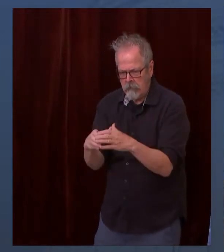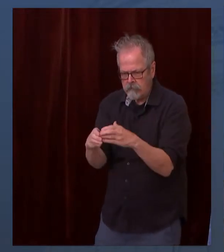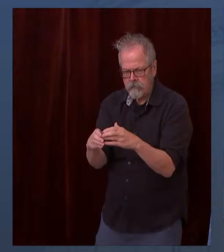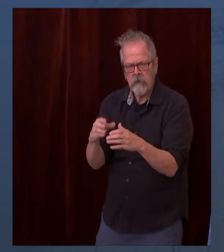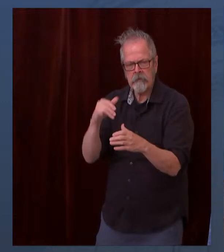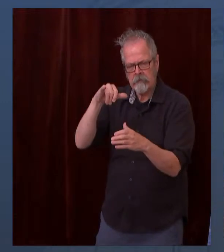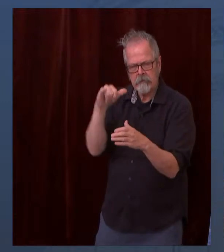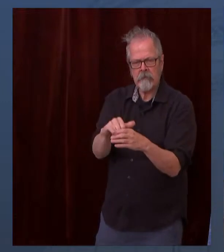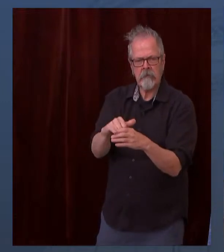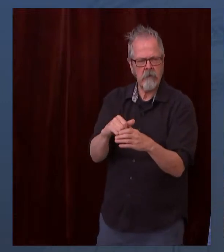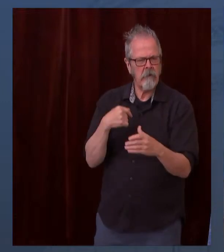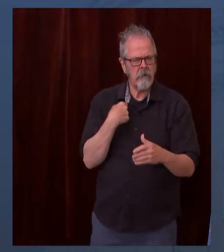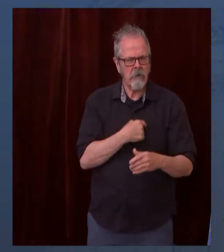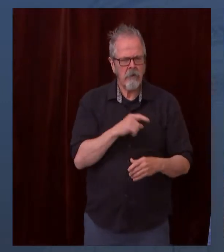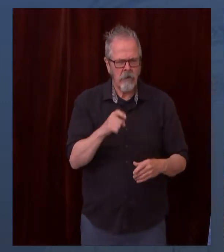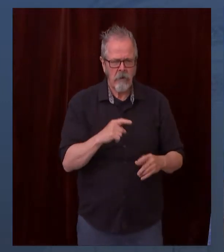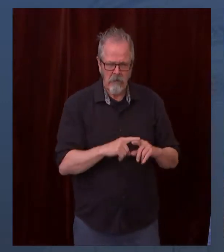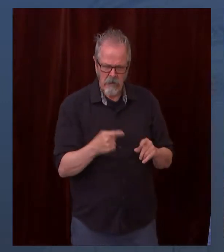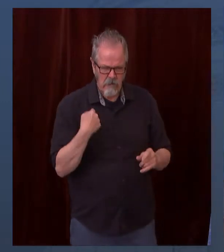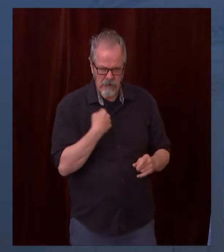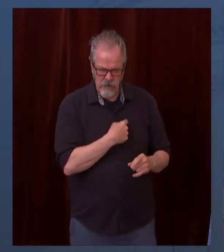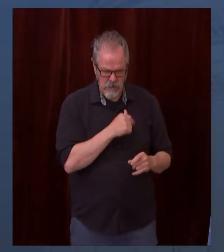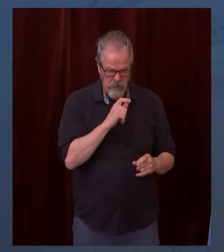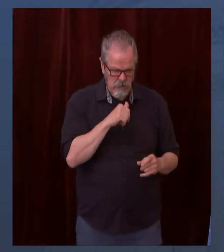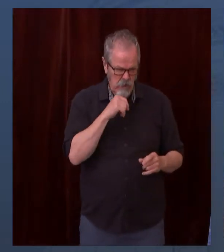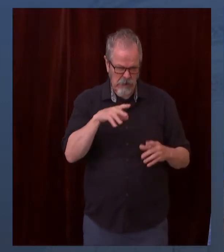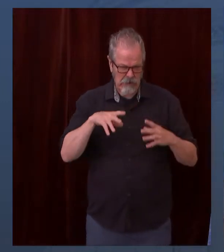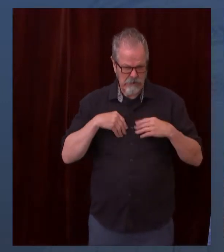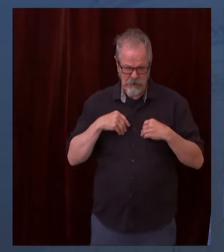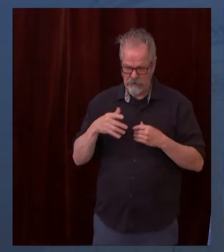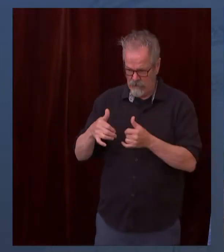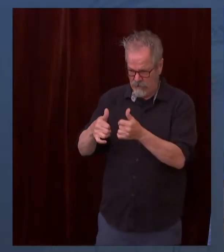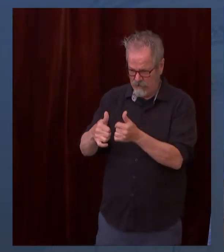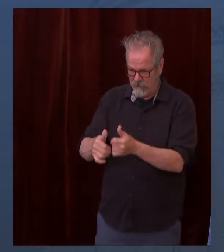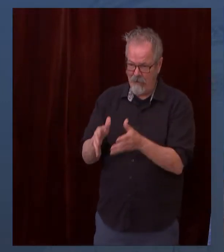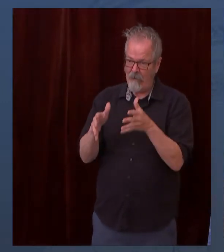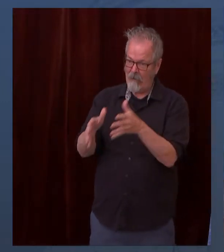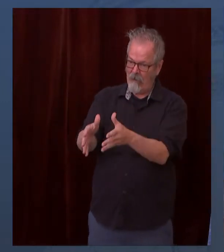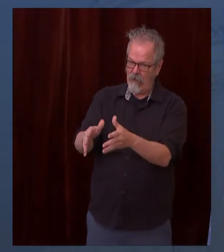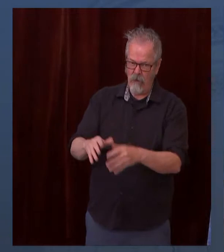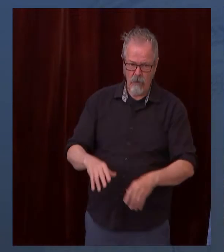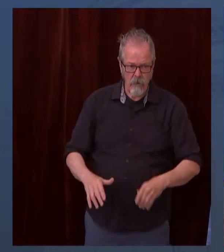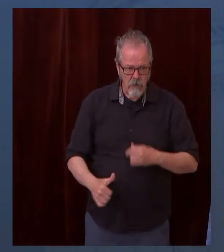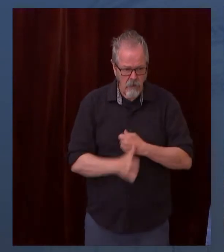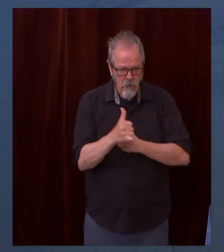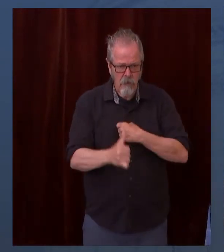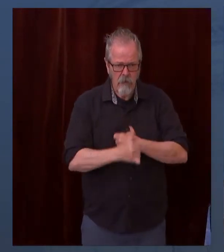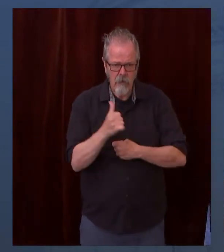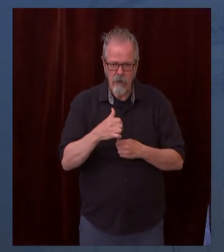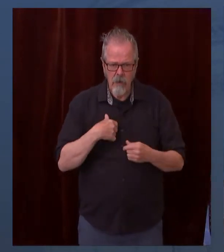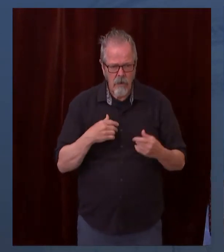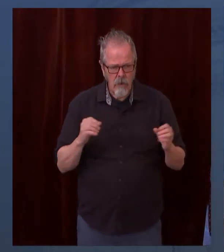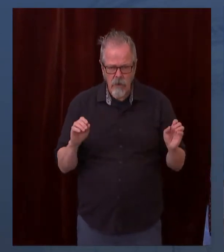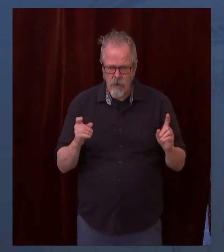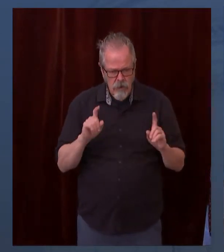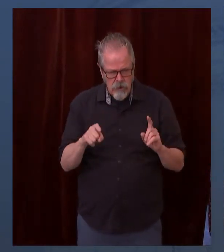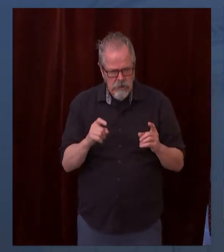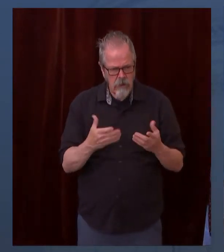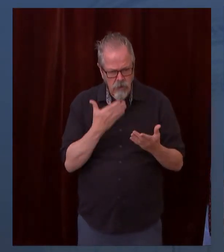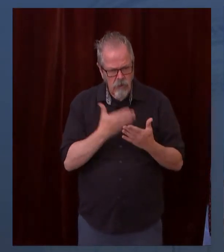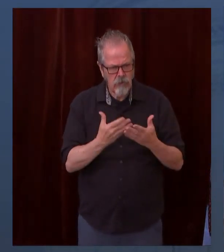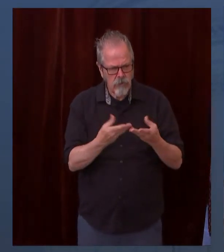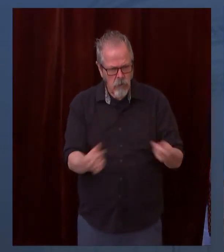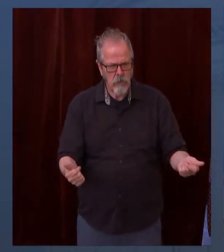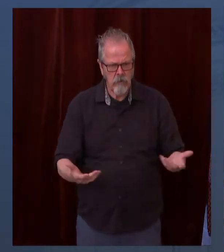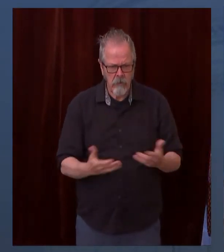Washington. And we will continue to monitor this. Our Department of Ecology obviously has some permitting authority in this regard.